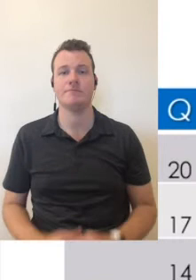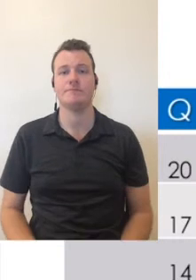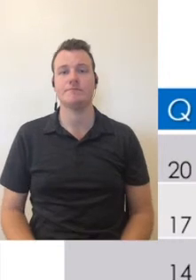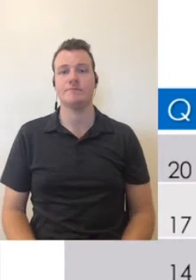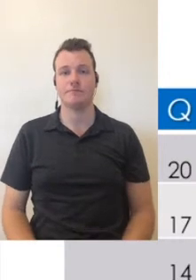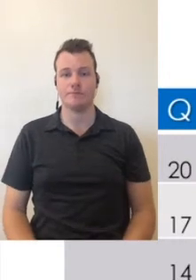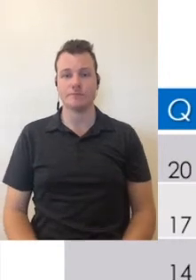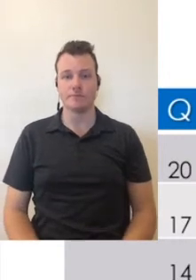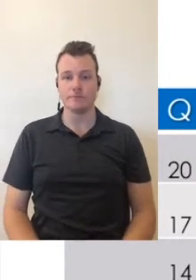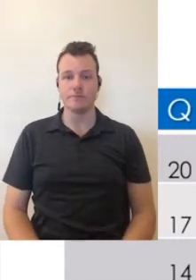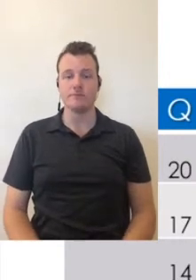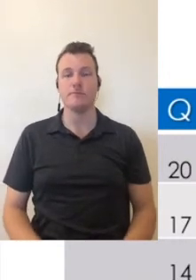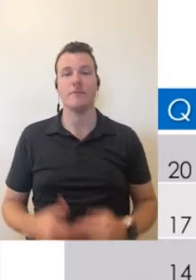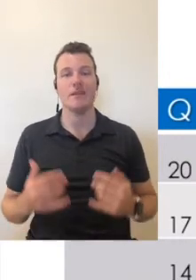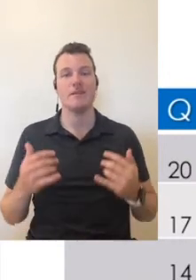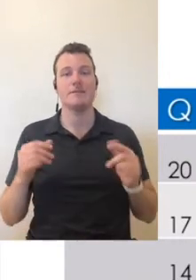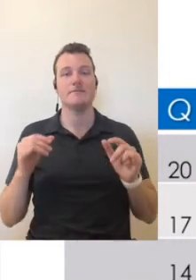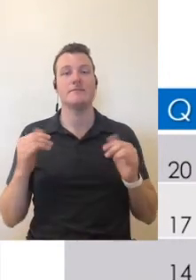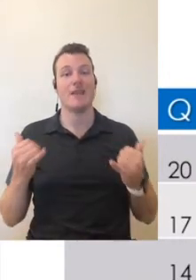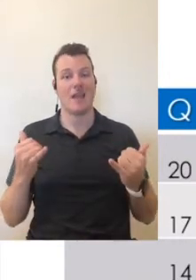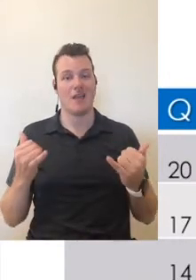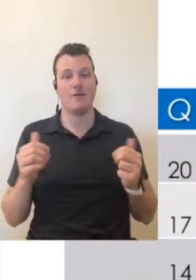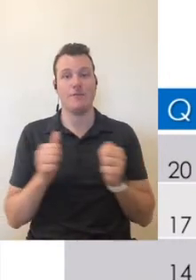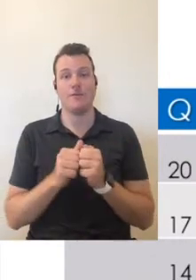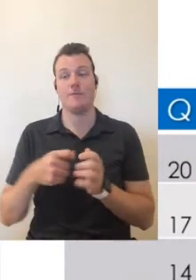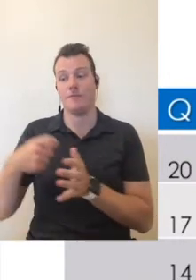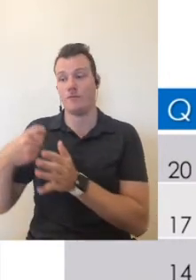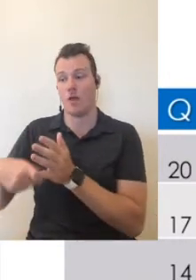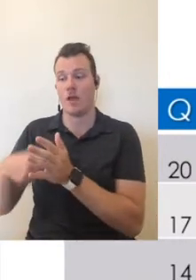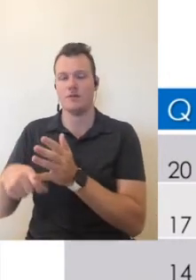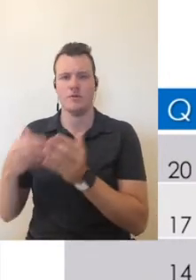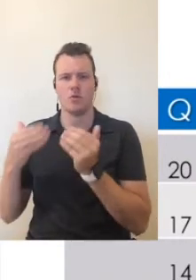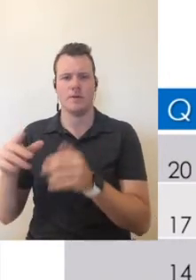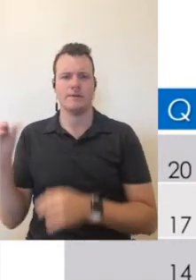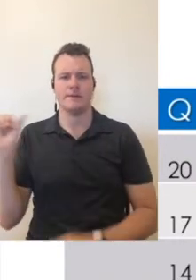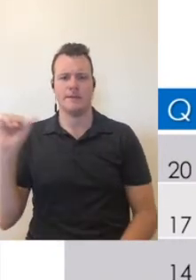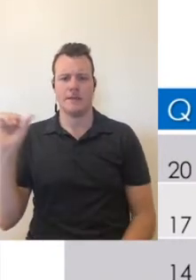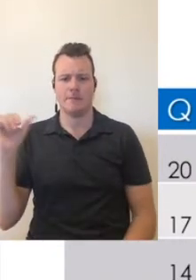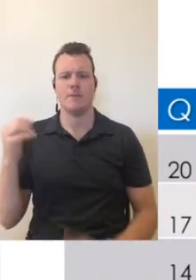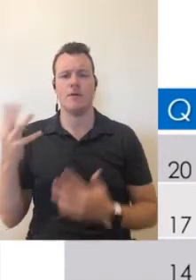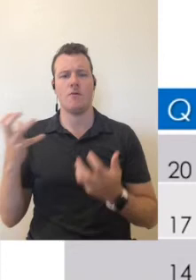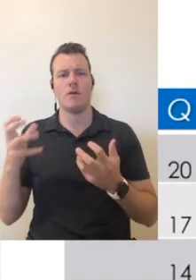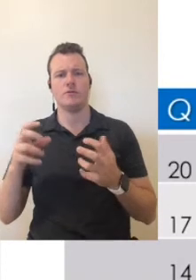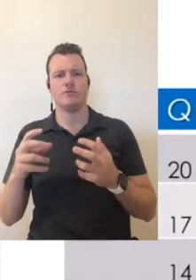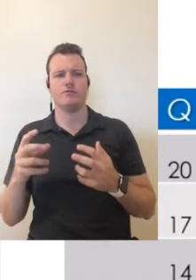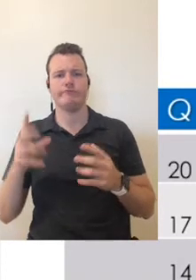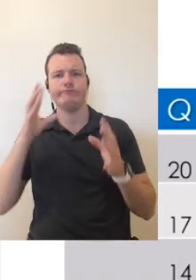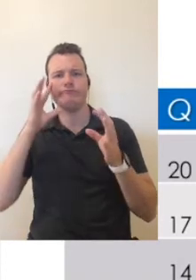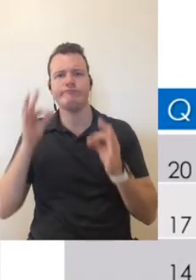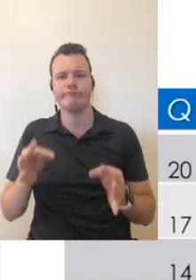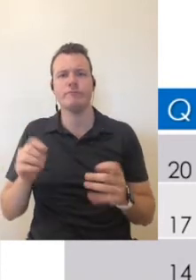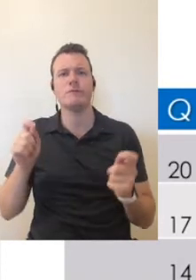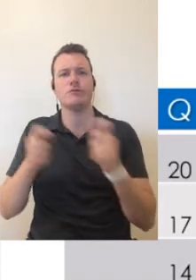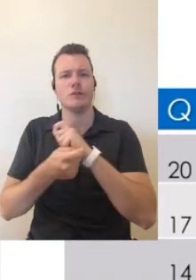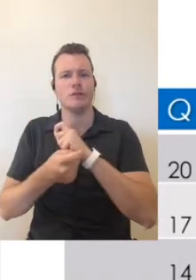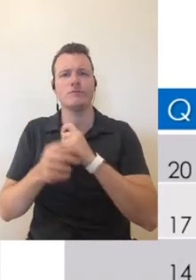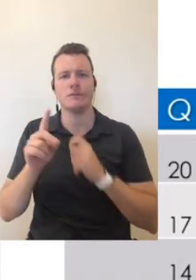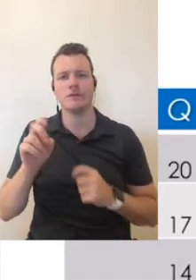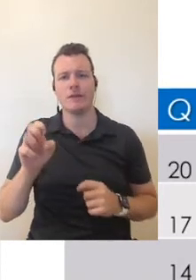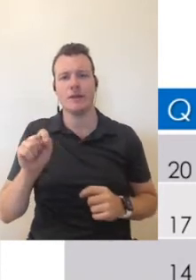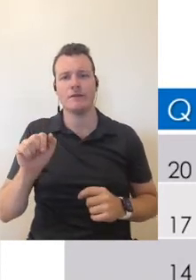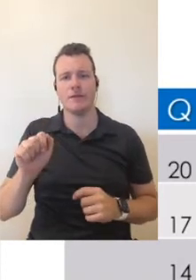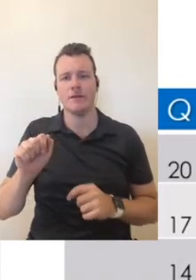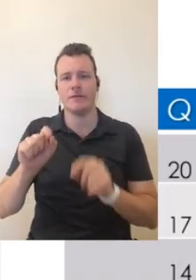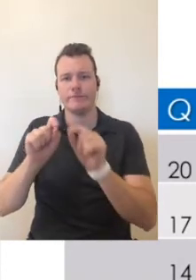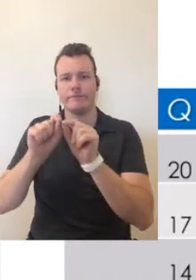okay? I'm going to do the same thing with my price because I want to determine the change or the delta